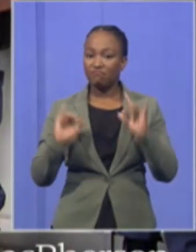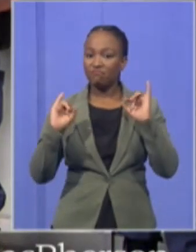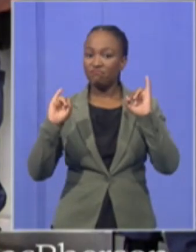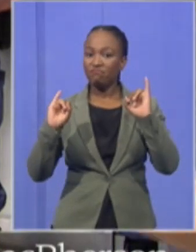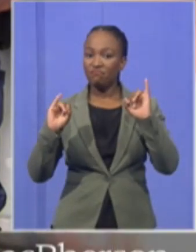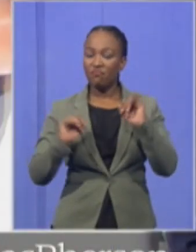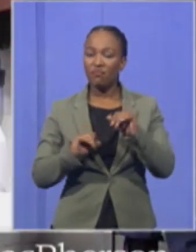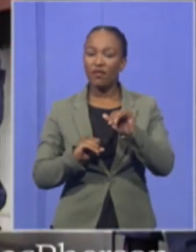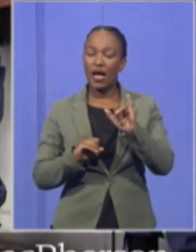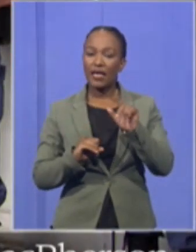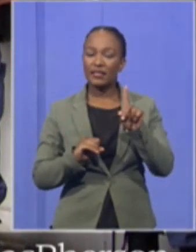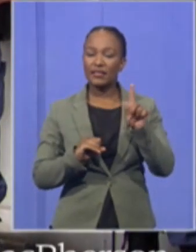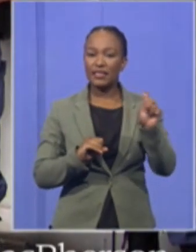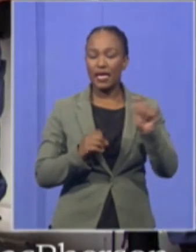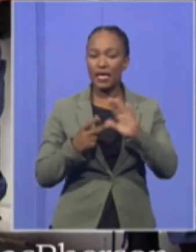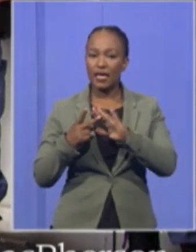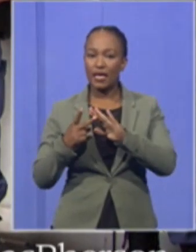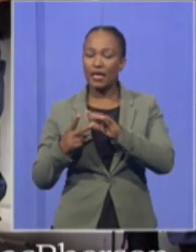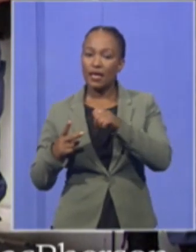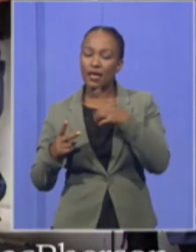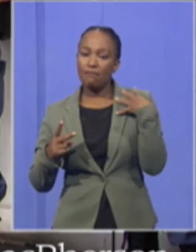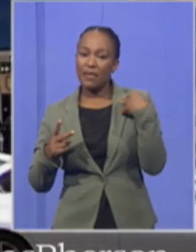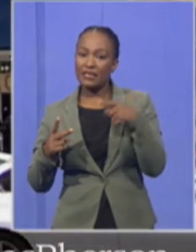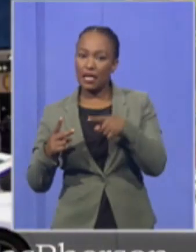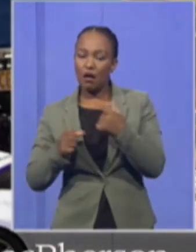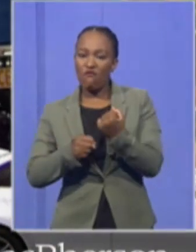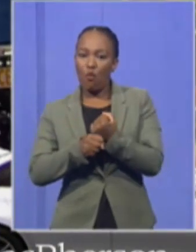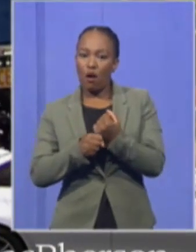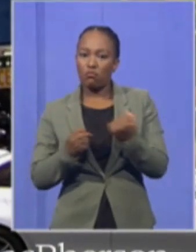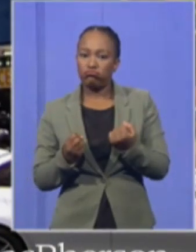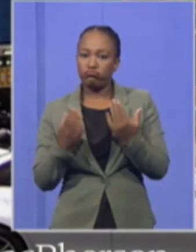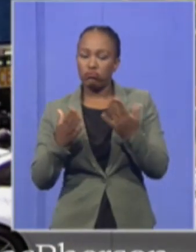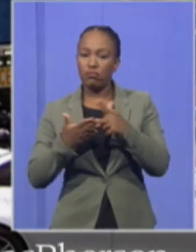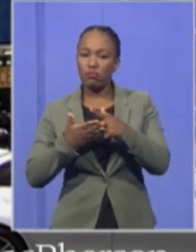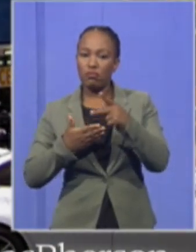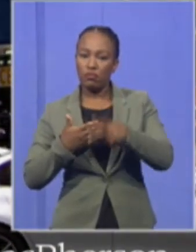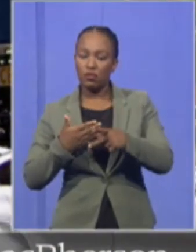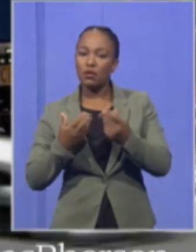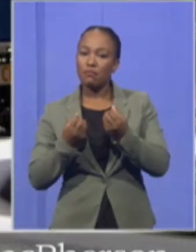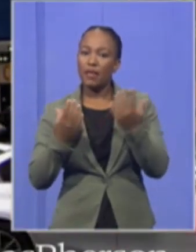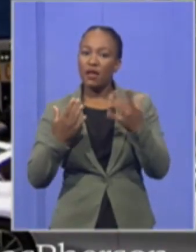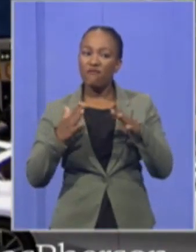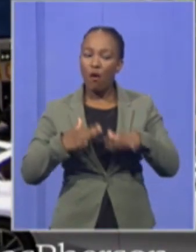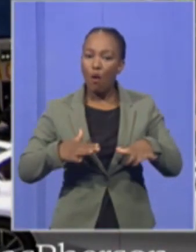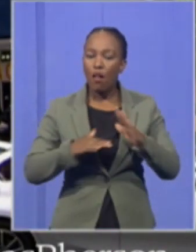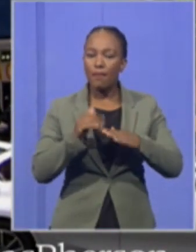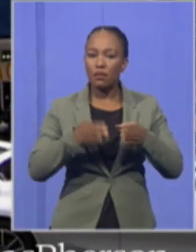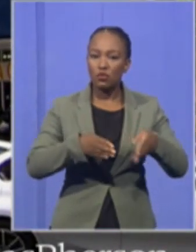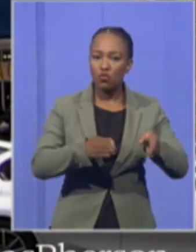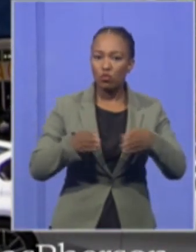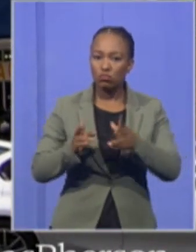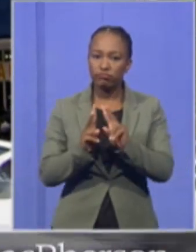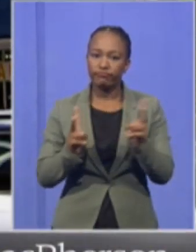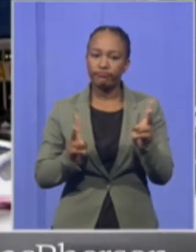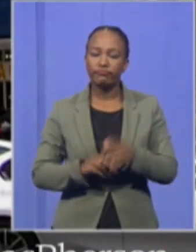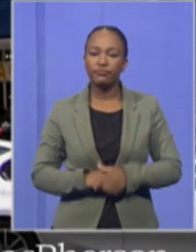le IDT malebana le tsamaiso ya ditheo tsa tiragatso ya diprojeke tsa mafaratlhatlha a loago.